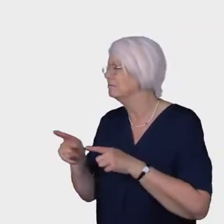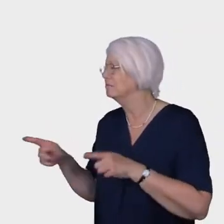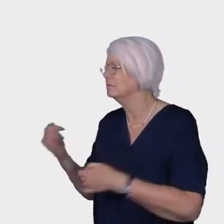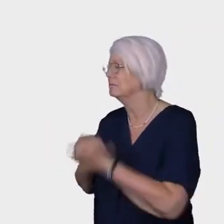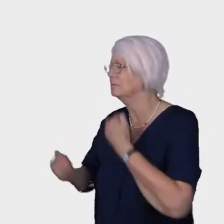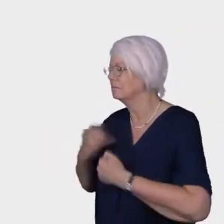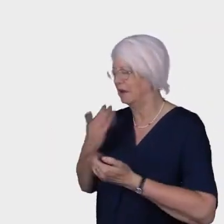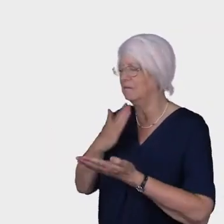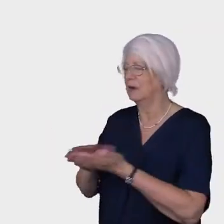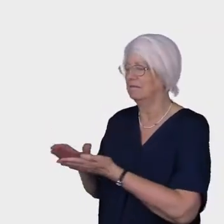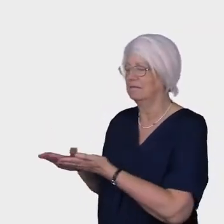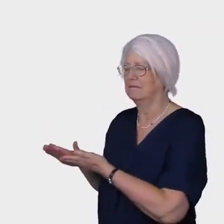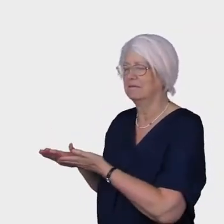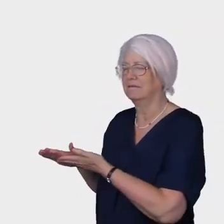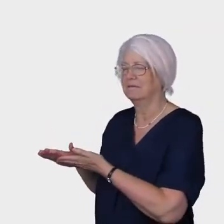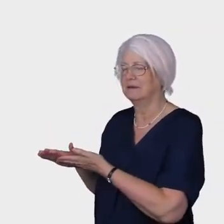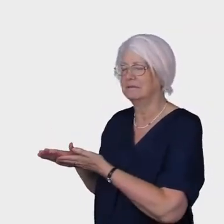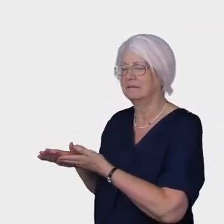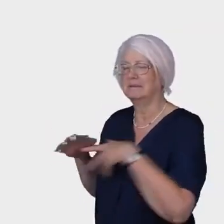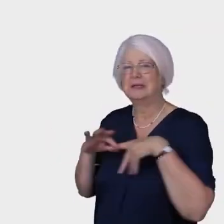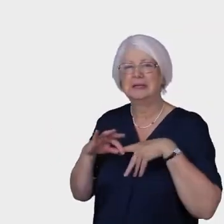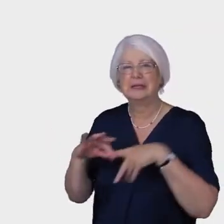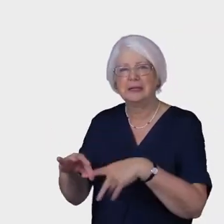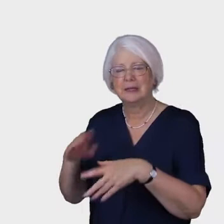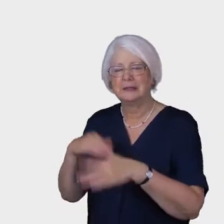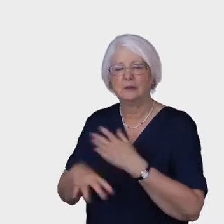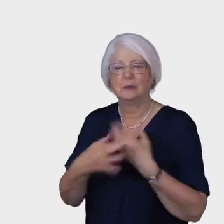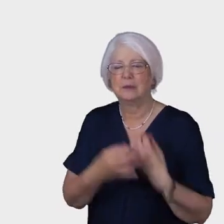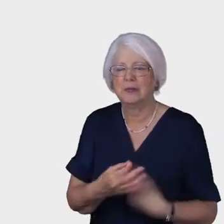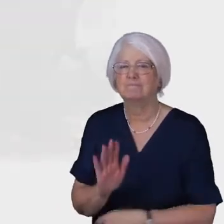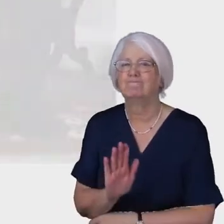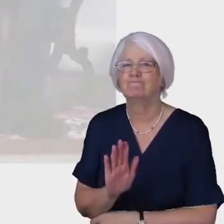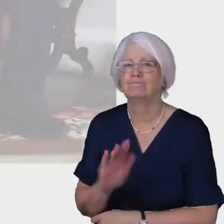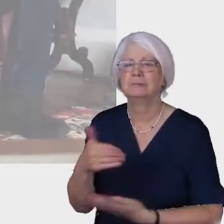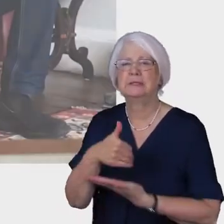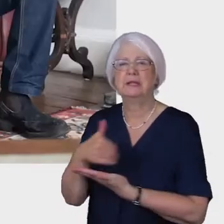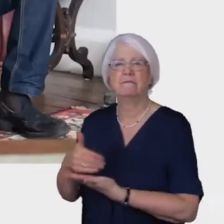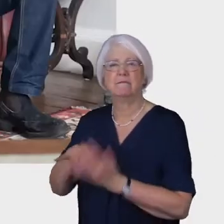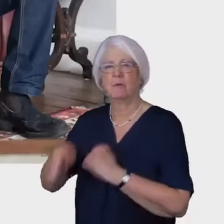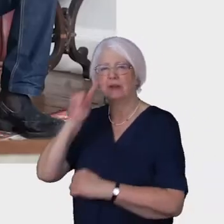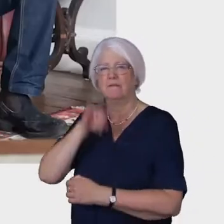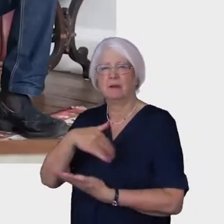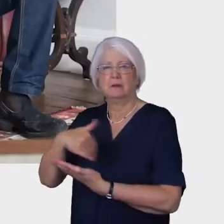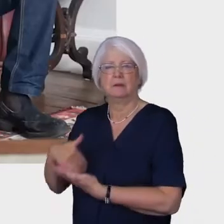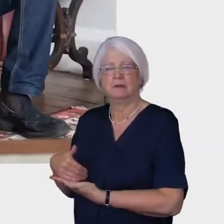not into temptation, but deliver us from evil. Selamatkan kami. For the kingdom, the power and the glory are